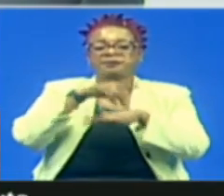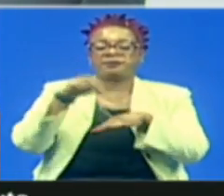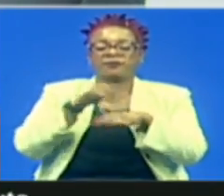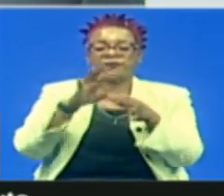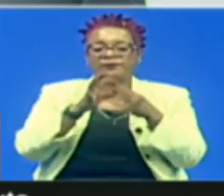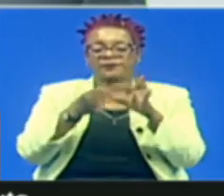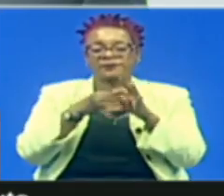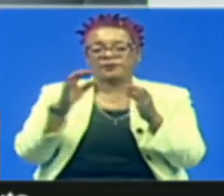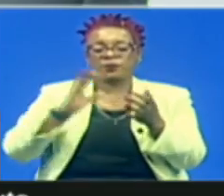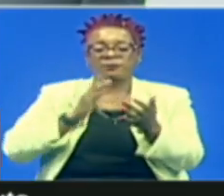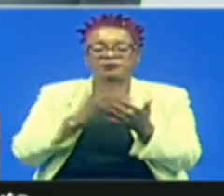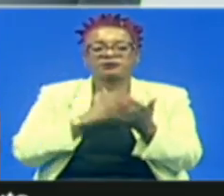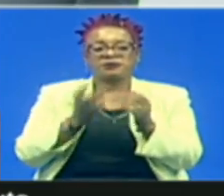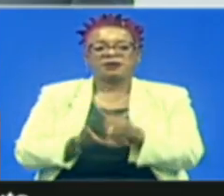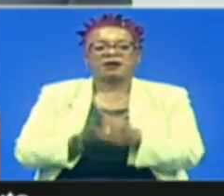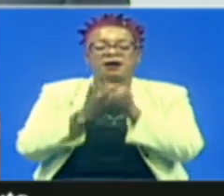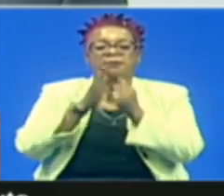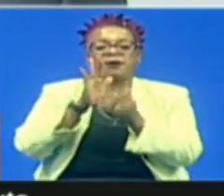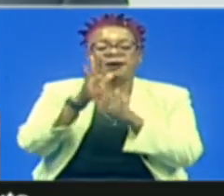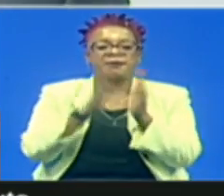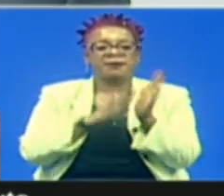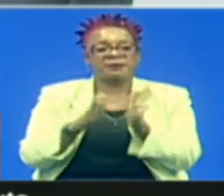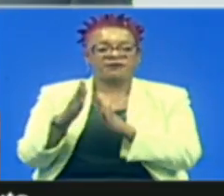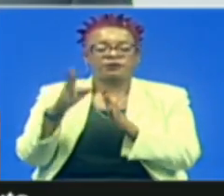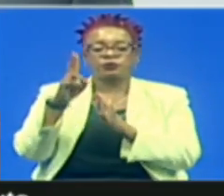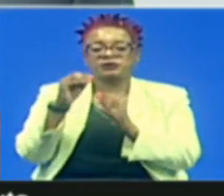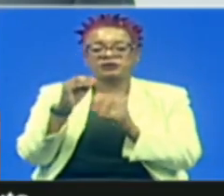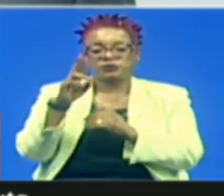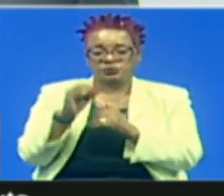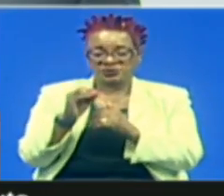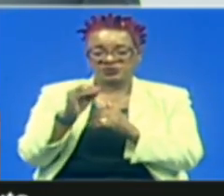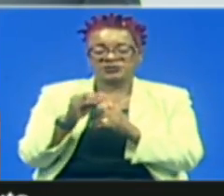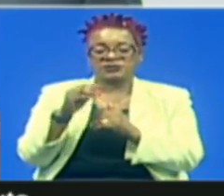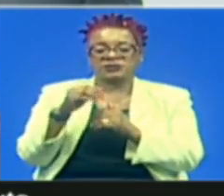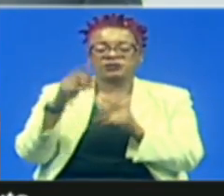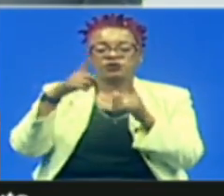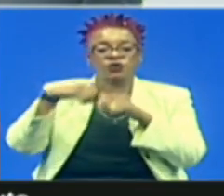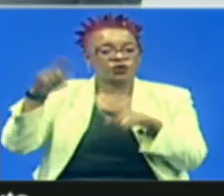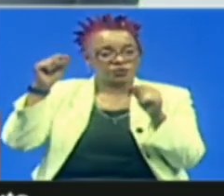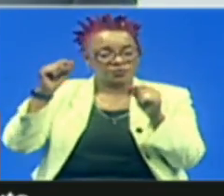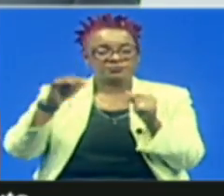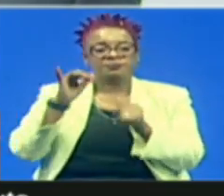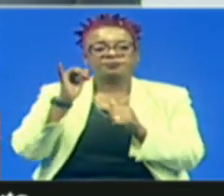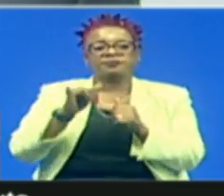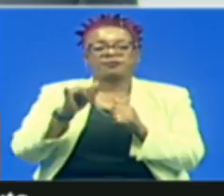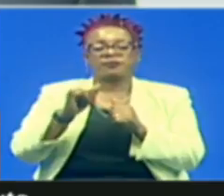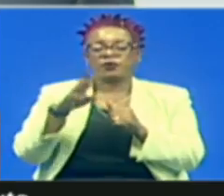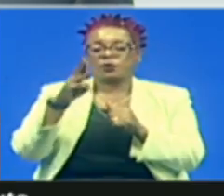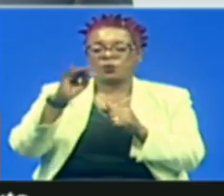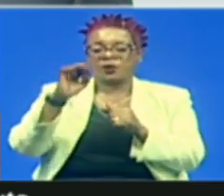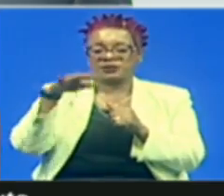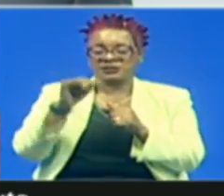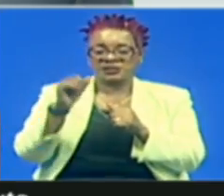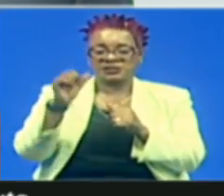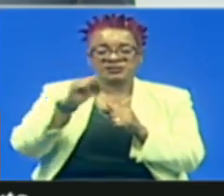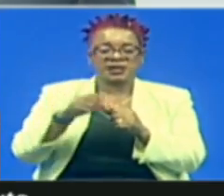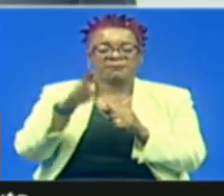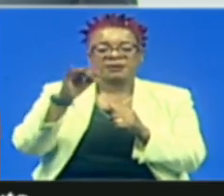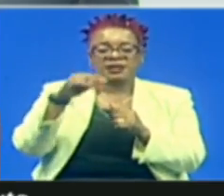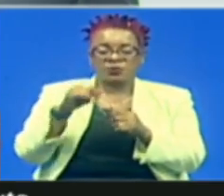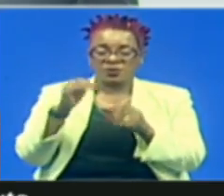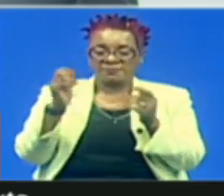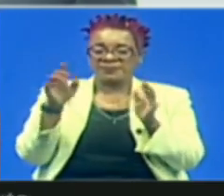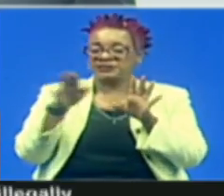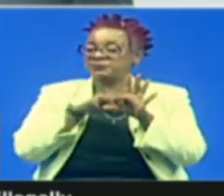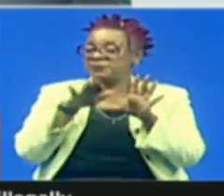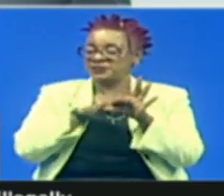Kenya committed to help her prepare for the 2020 Tokyo Olympics. In the build-up to the Winter Games, Sabrina is set to take part in the